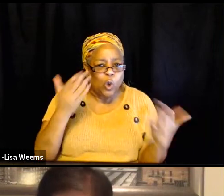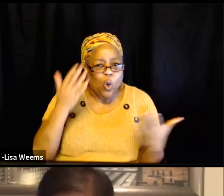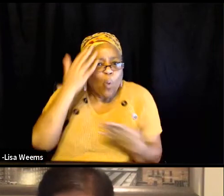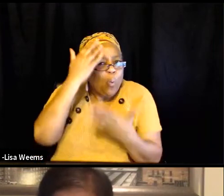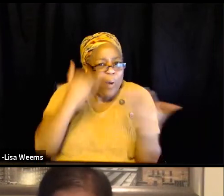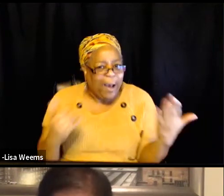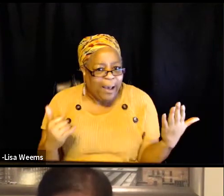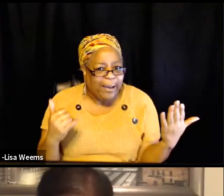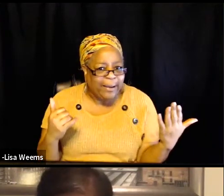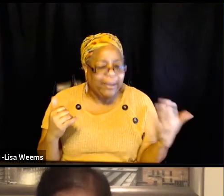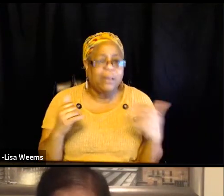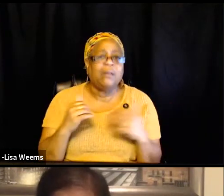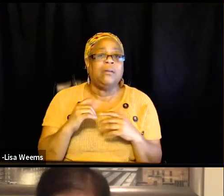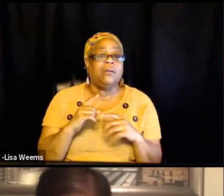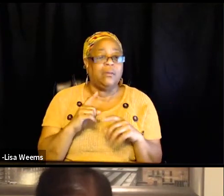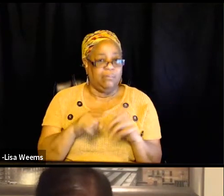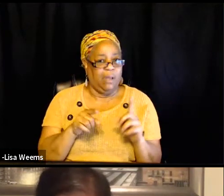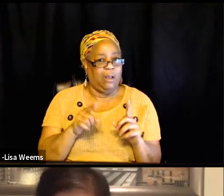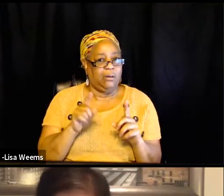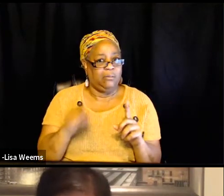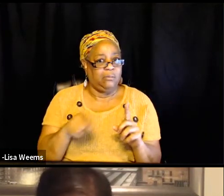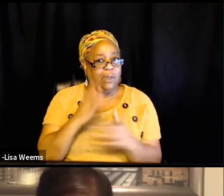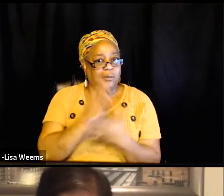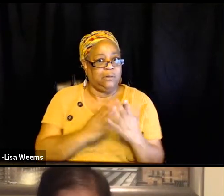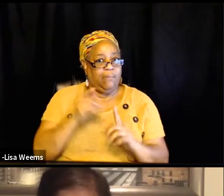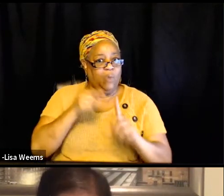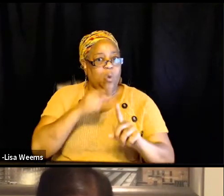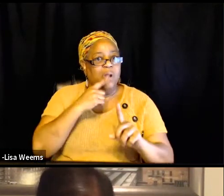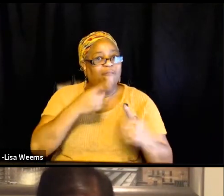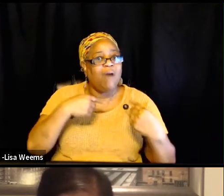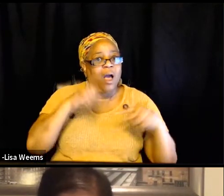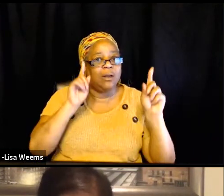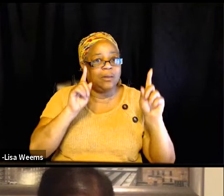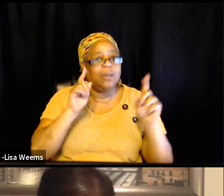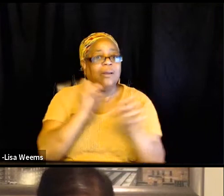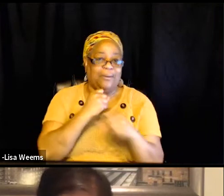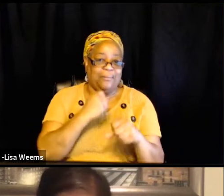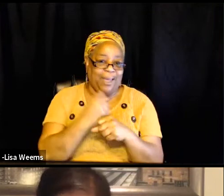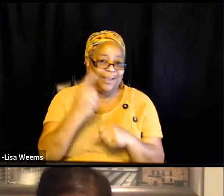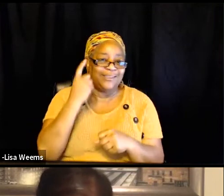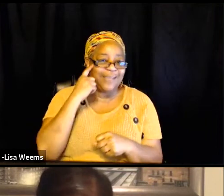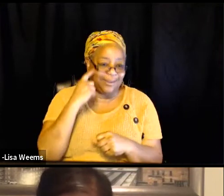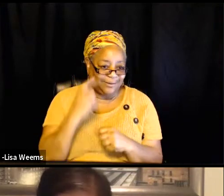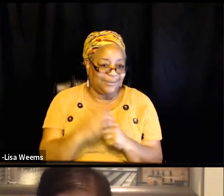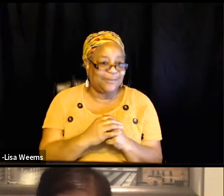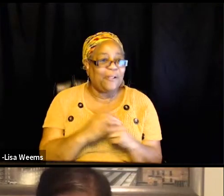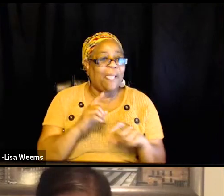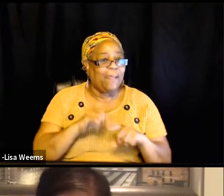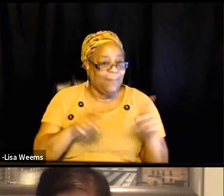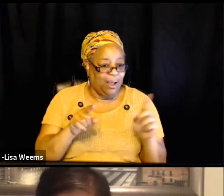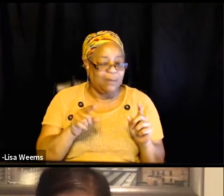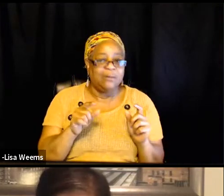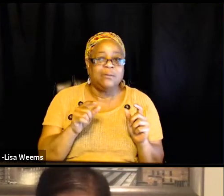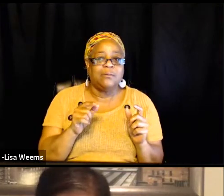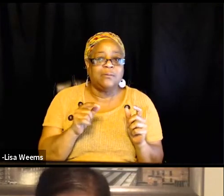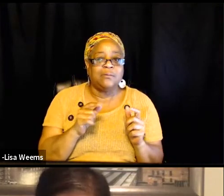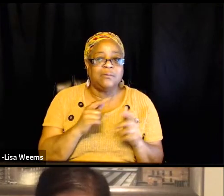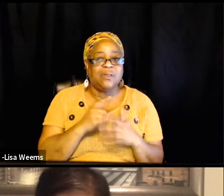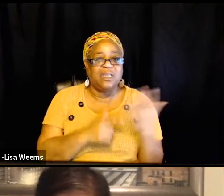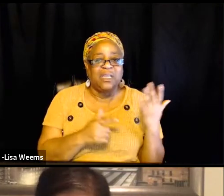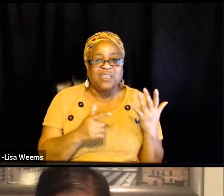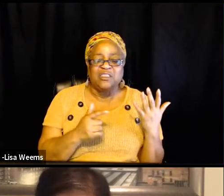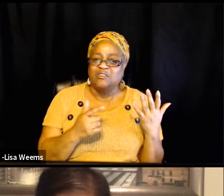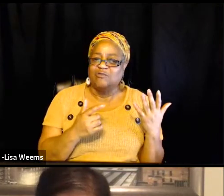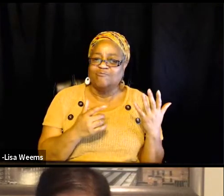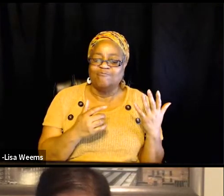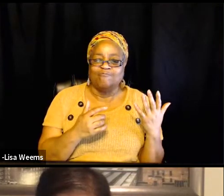doing it, you know, but then there's a point where you finally kind of make sense of it. But this drive